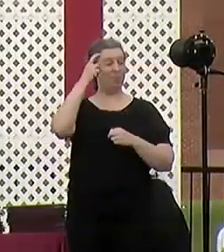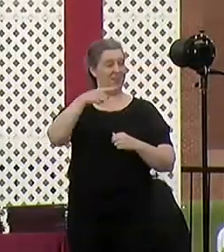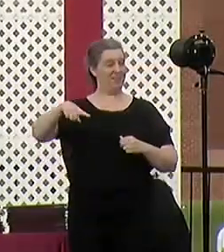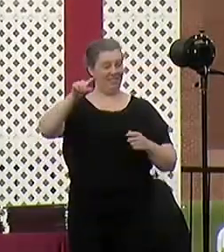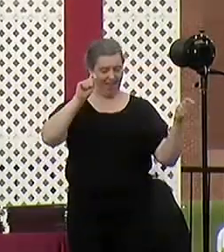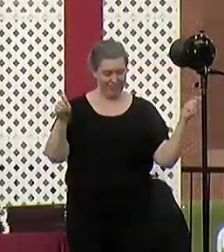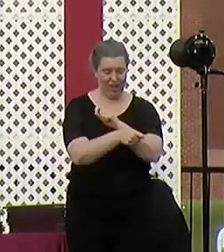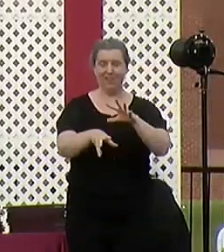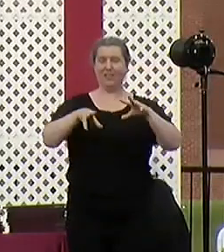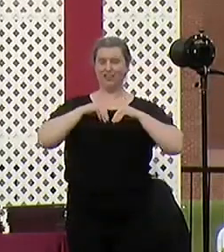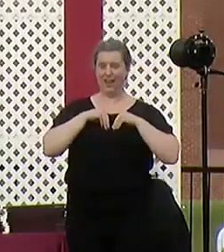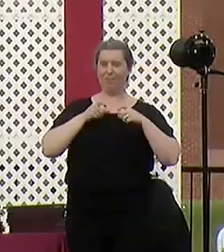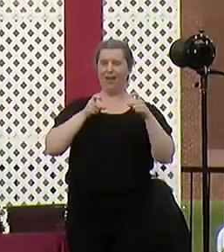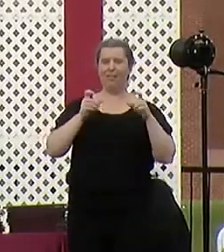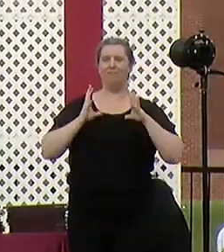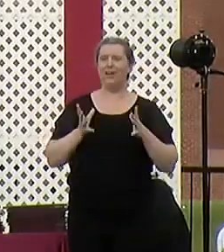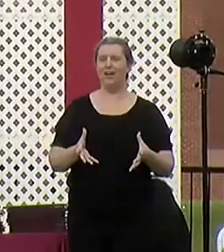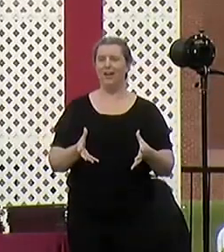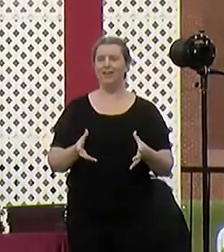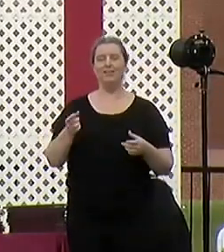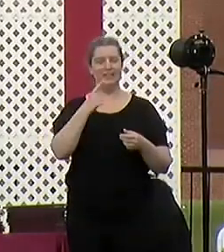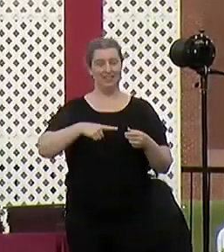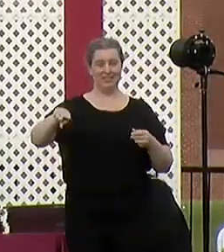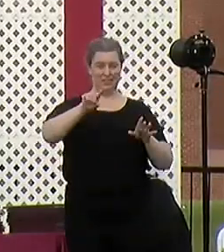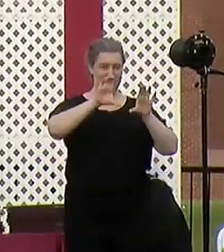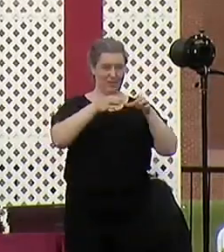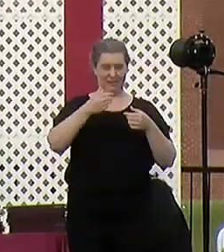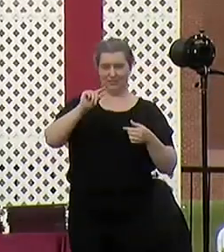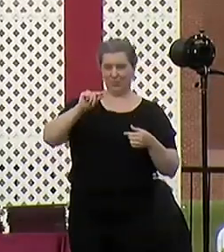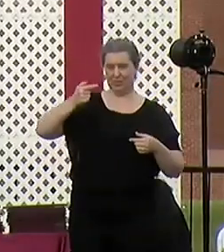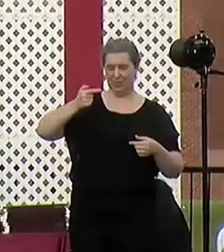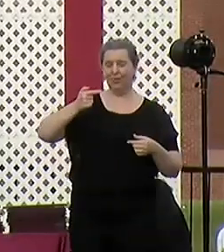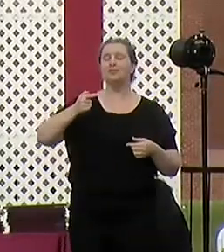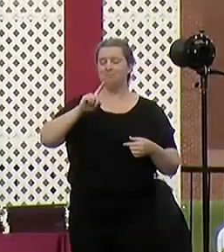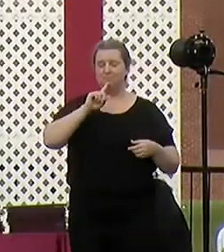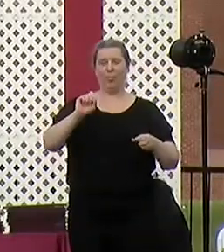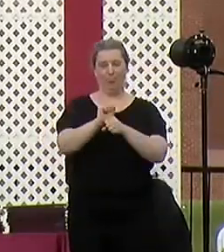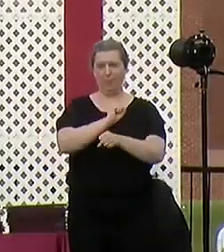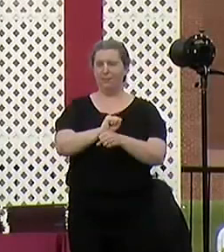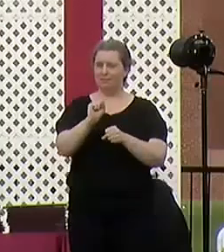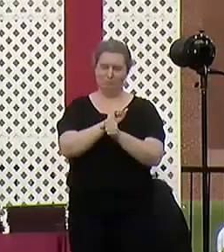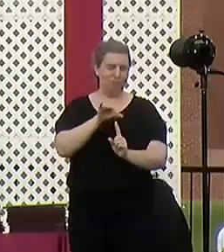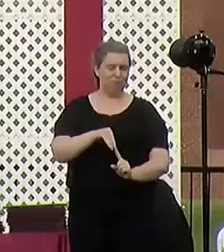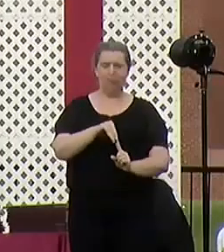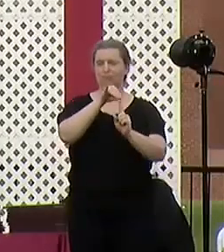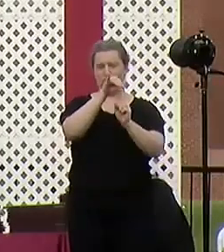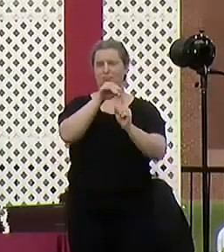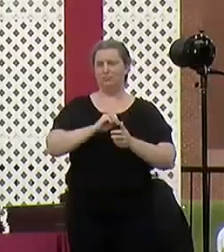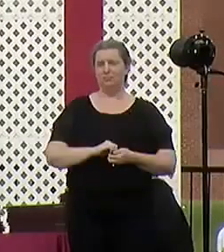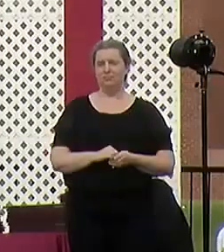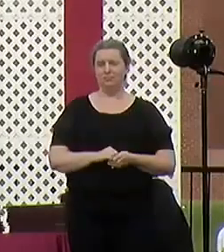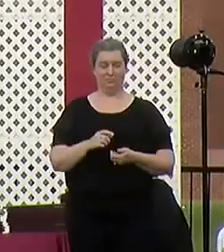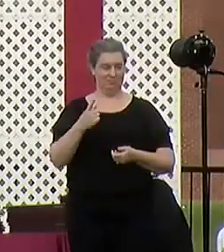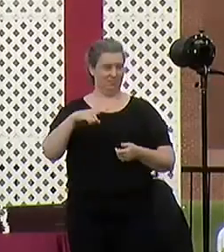the unprecedented is because you, class of 21, are indeed unprecedented. First of all, no